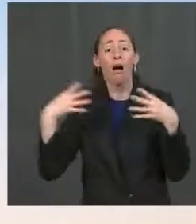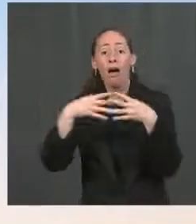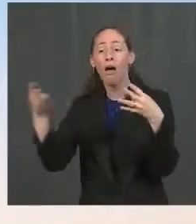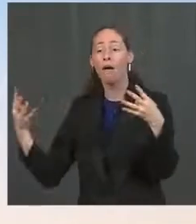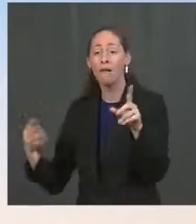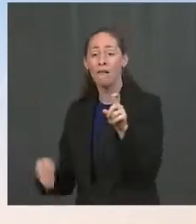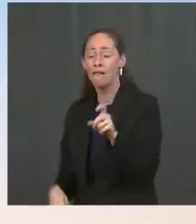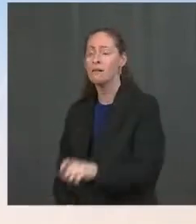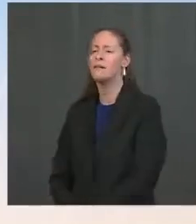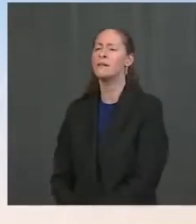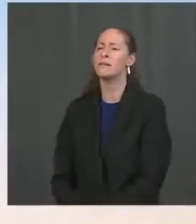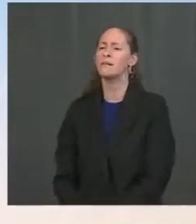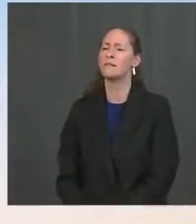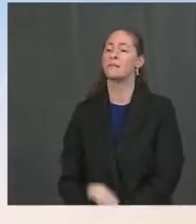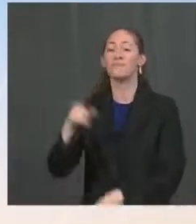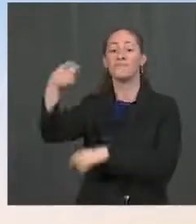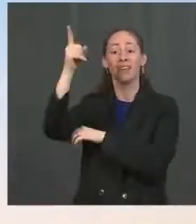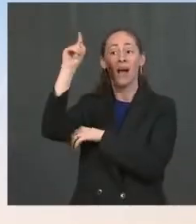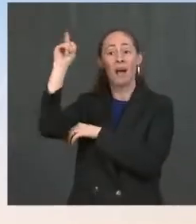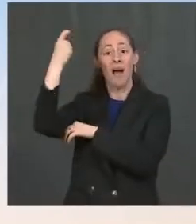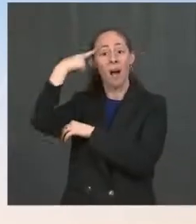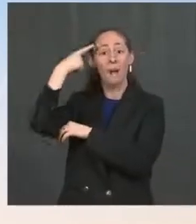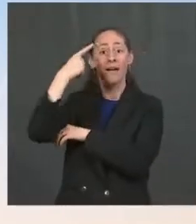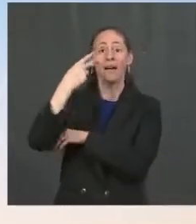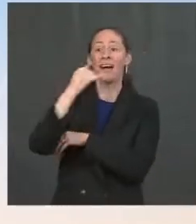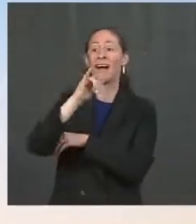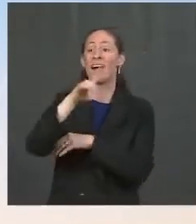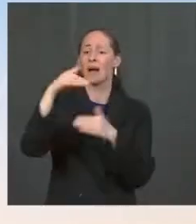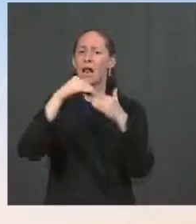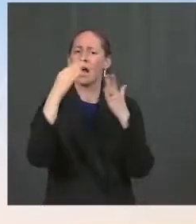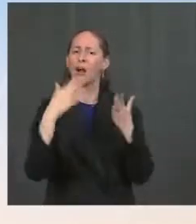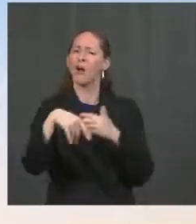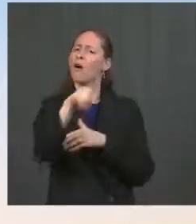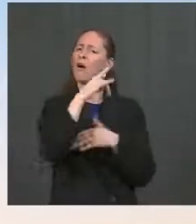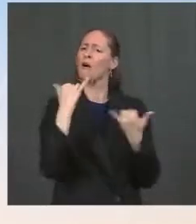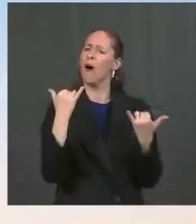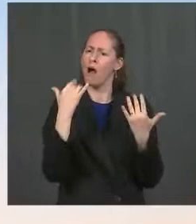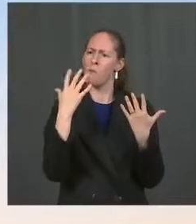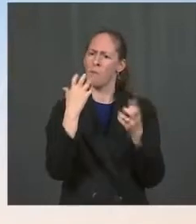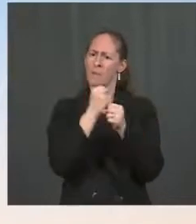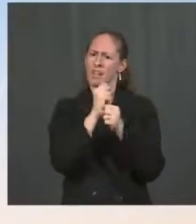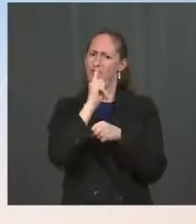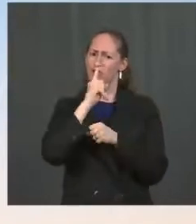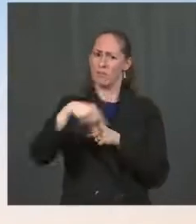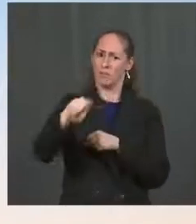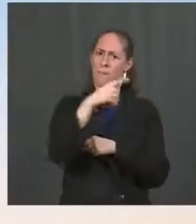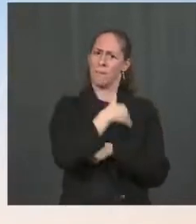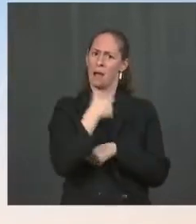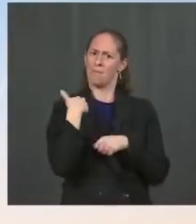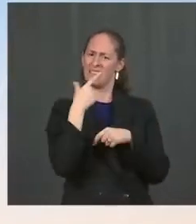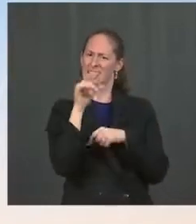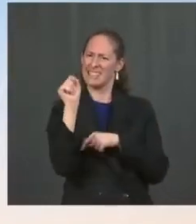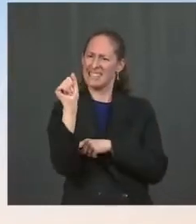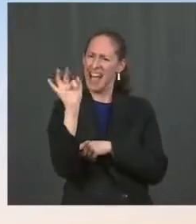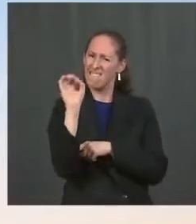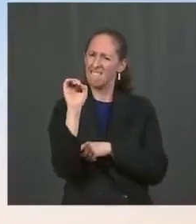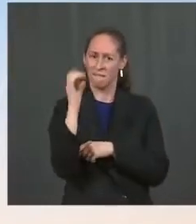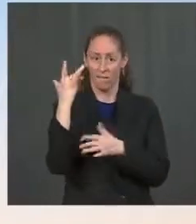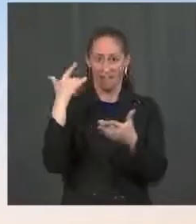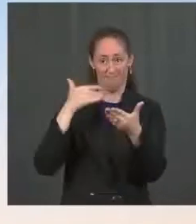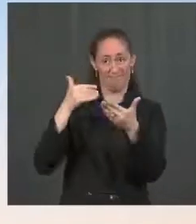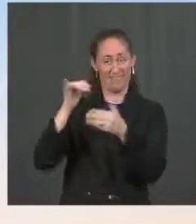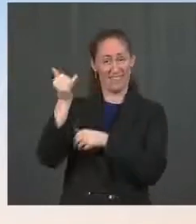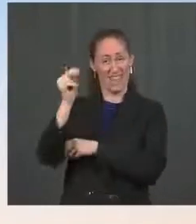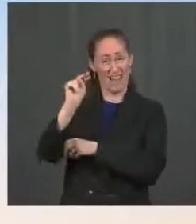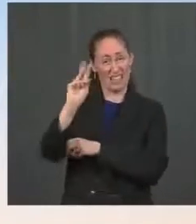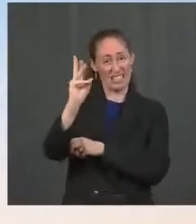to ensure that their members are safe. And obviously the events on January 6th, a terrible day in our democracy, are still fresh in their minds. So of course they're